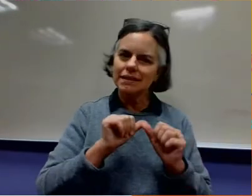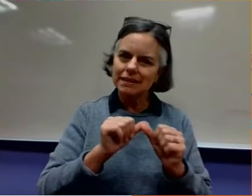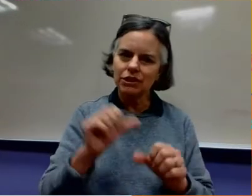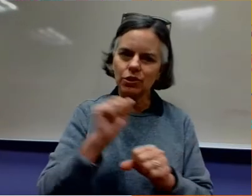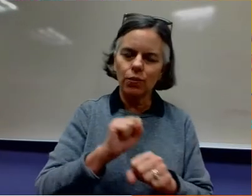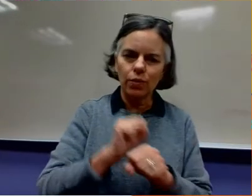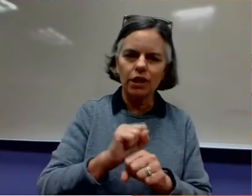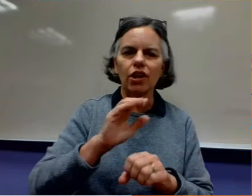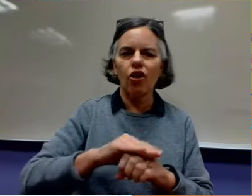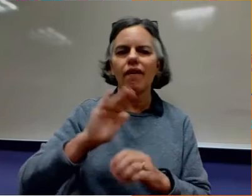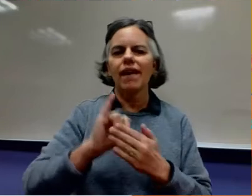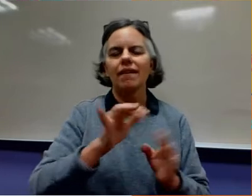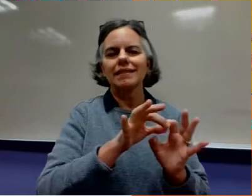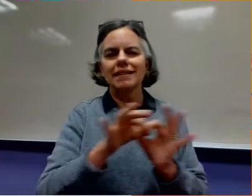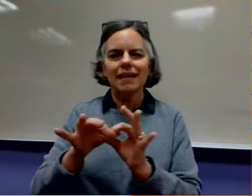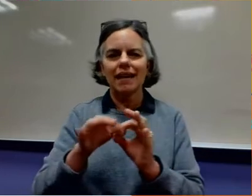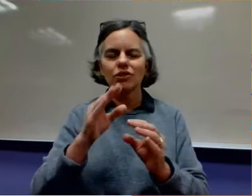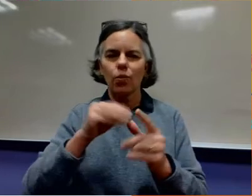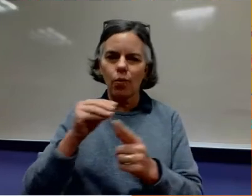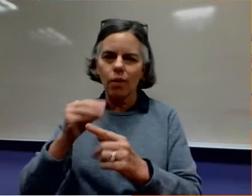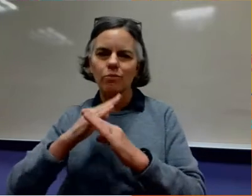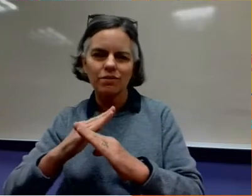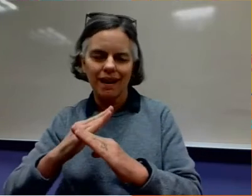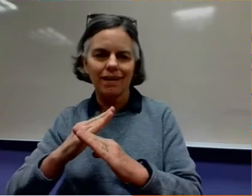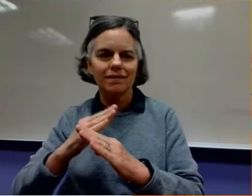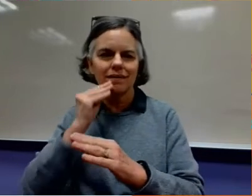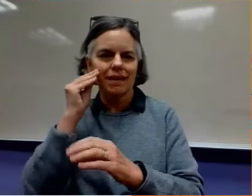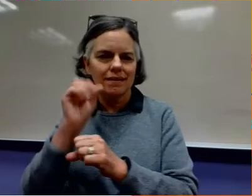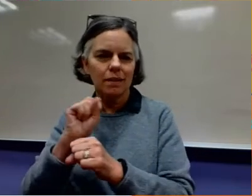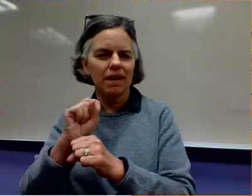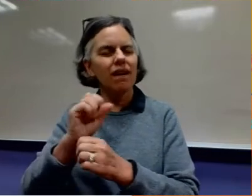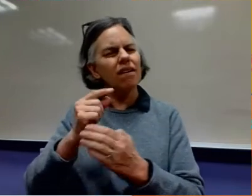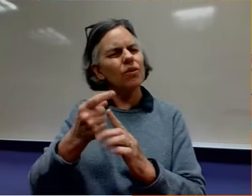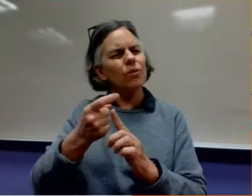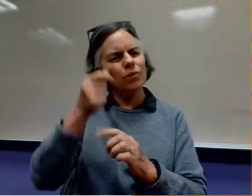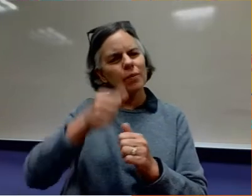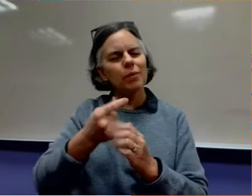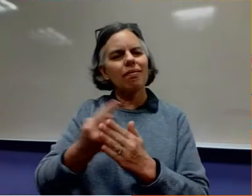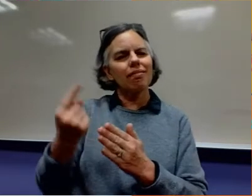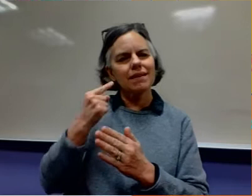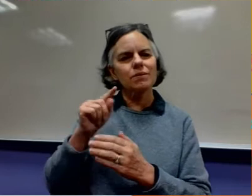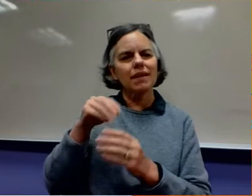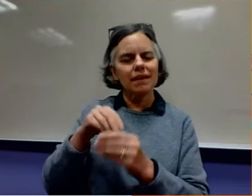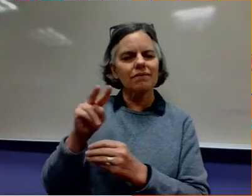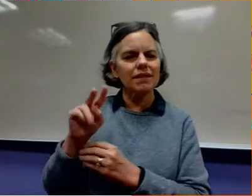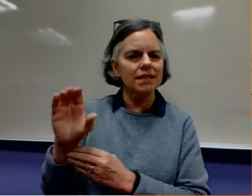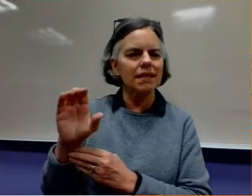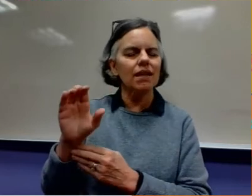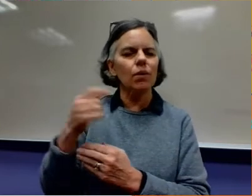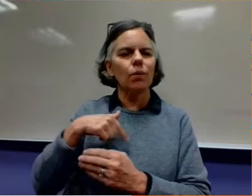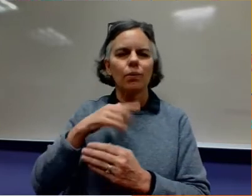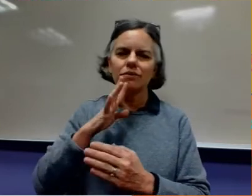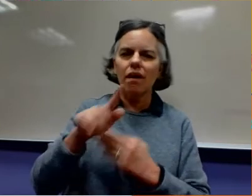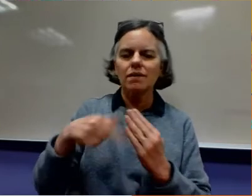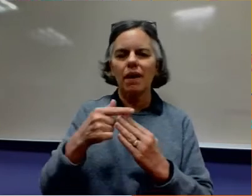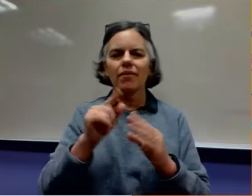or protect recommendation assignment. So that's the one from last week where in VC we talked